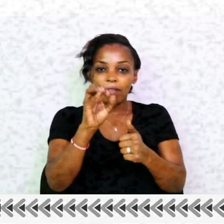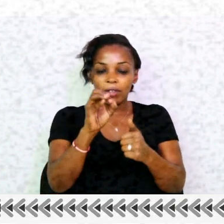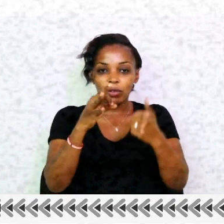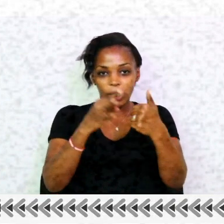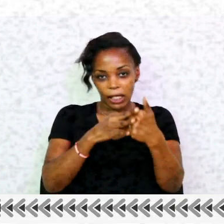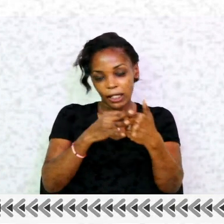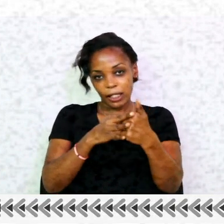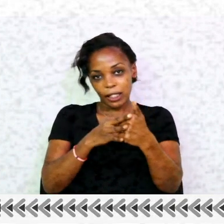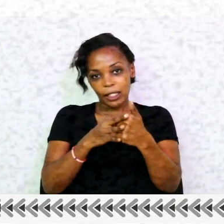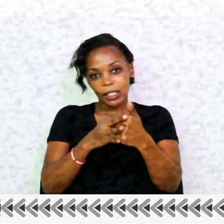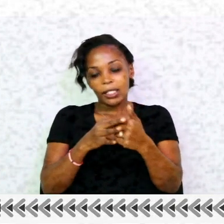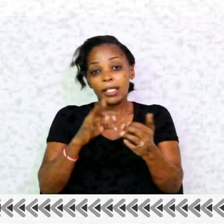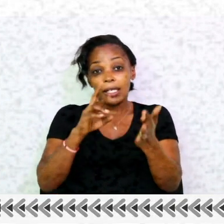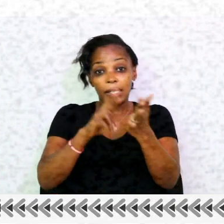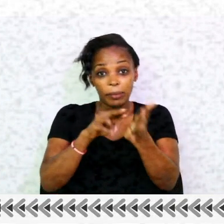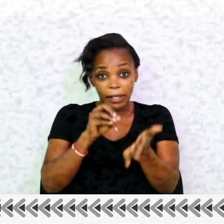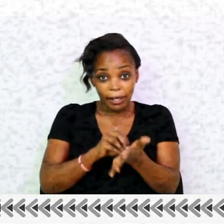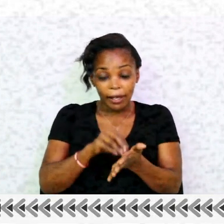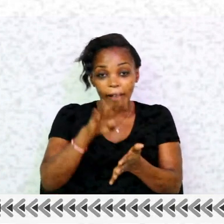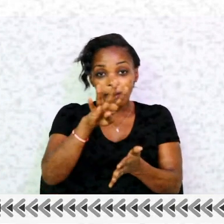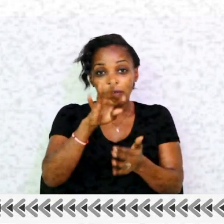488508. I will repeat that,